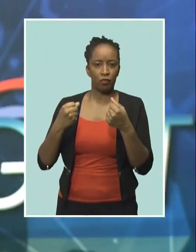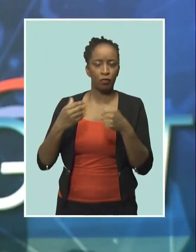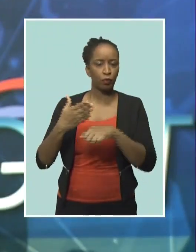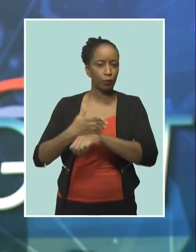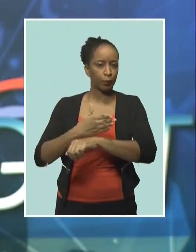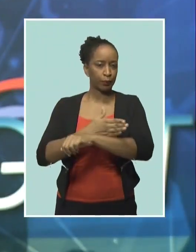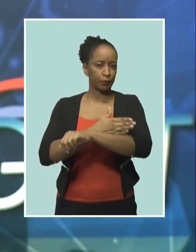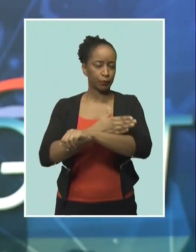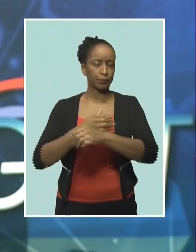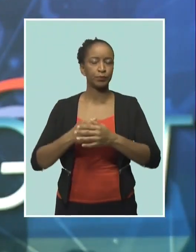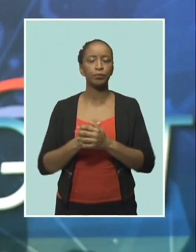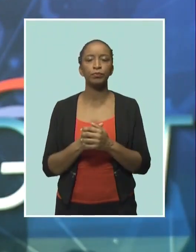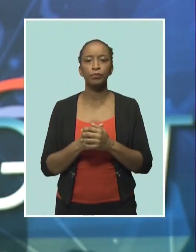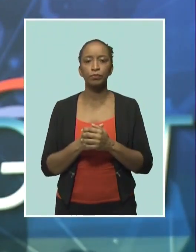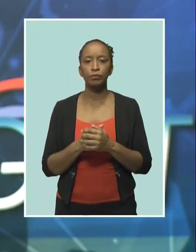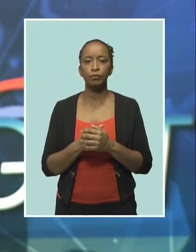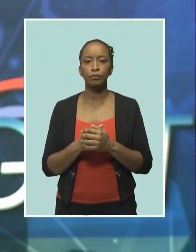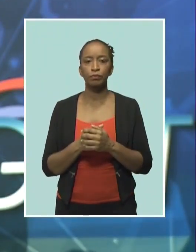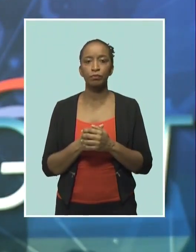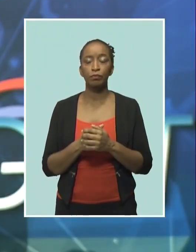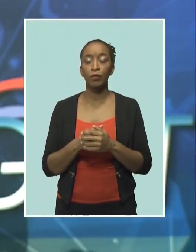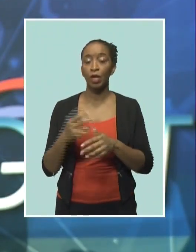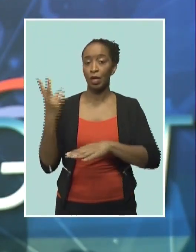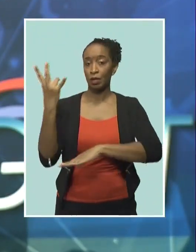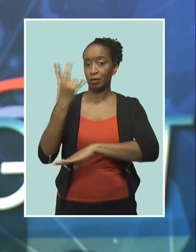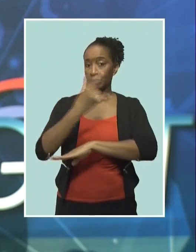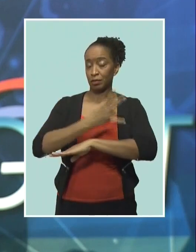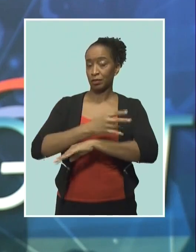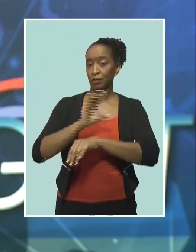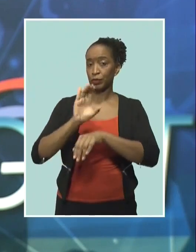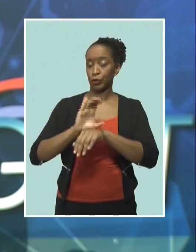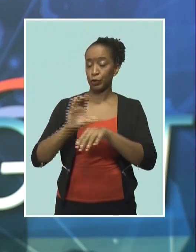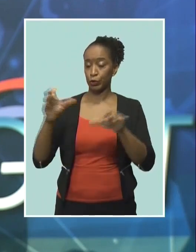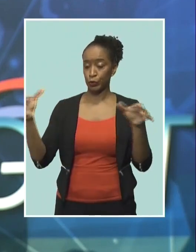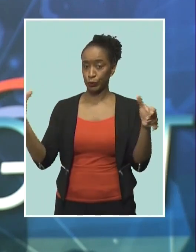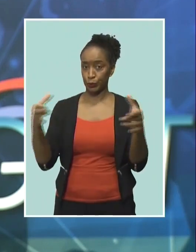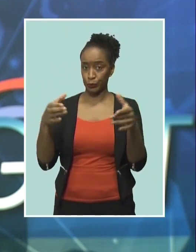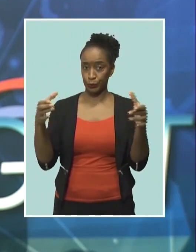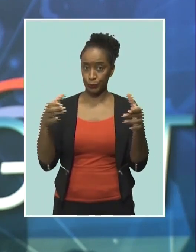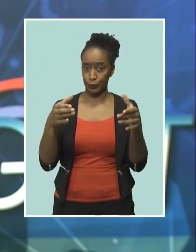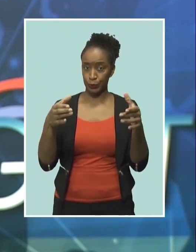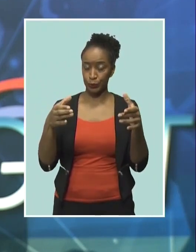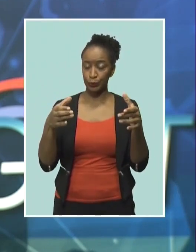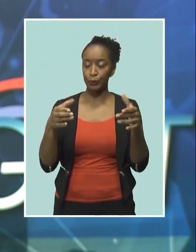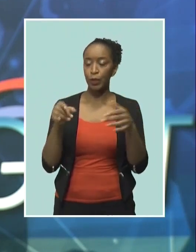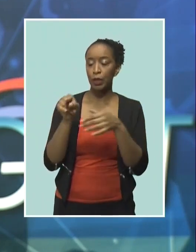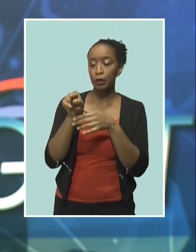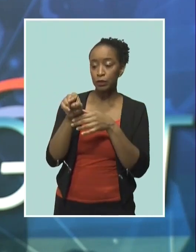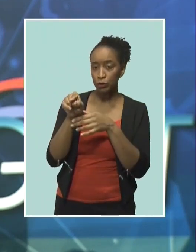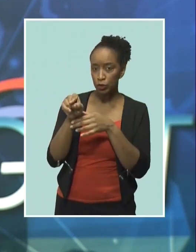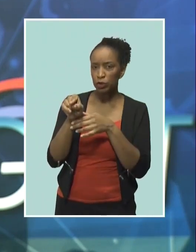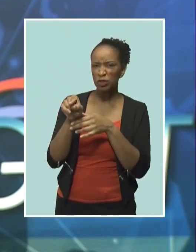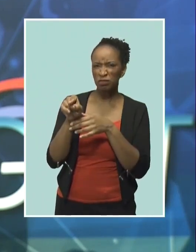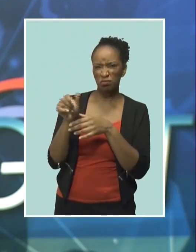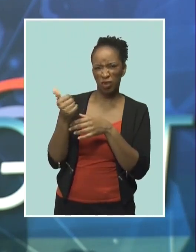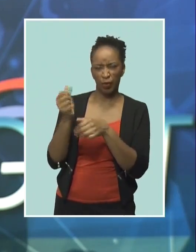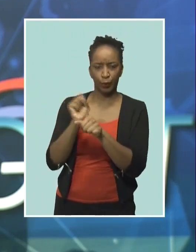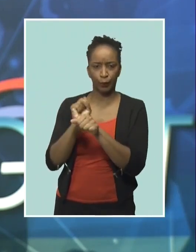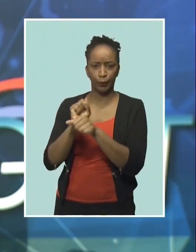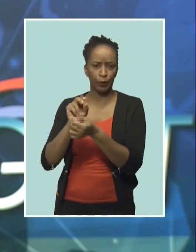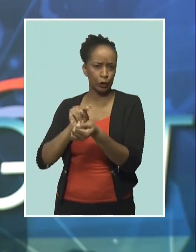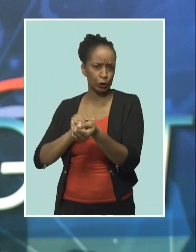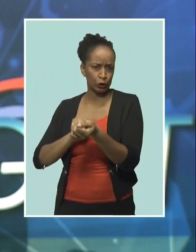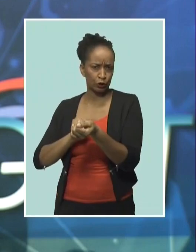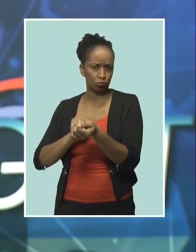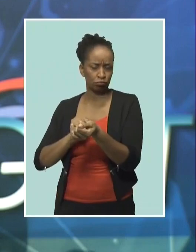of the East Caribbean Conference of Seventh-day Adventists, Priscilla Prevost, who is also a nurse, says fewer people are smoking tobacco